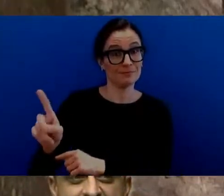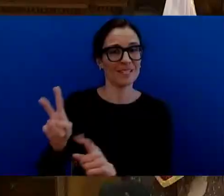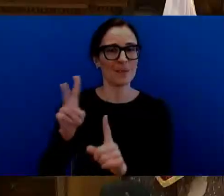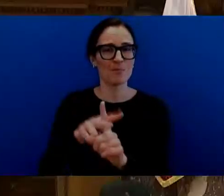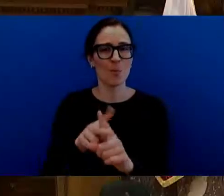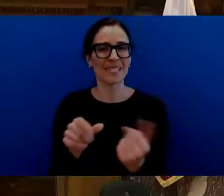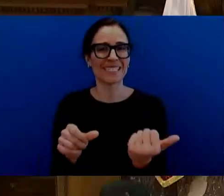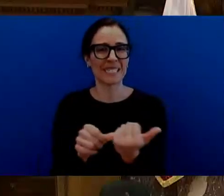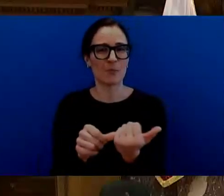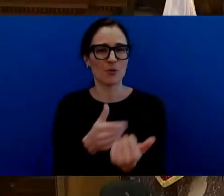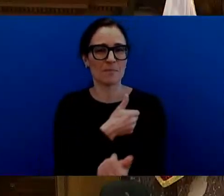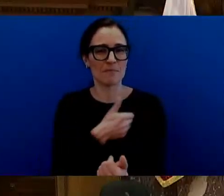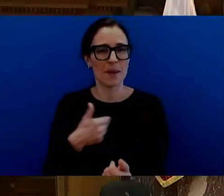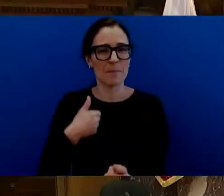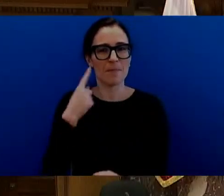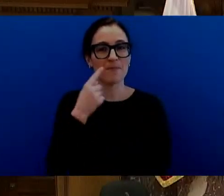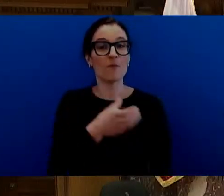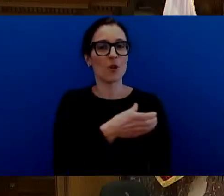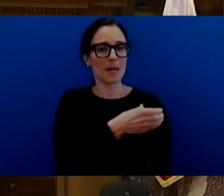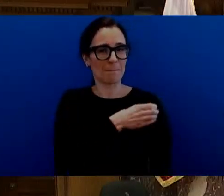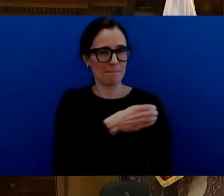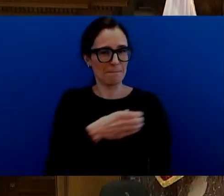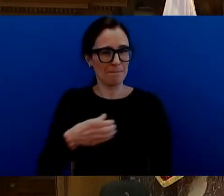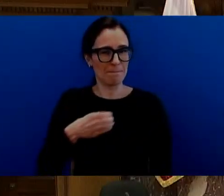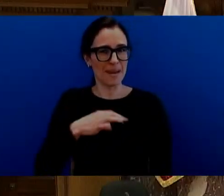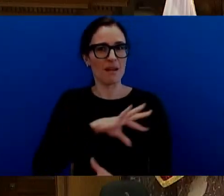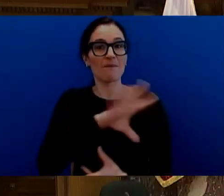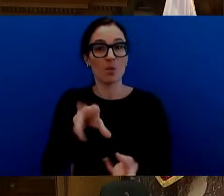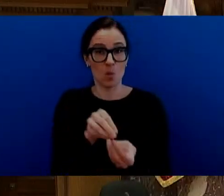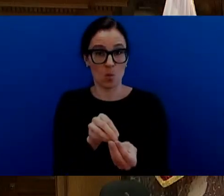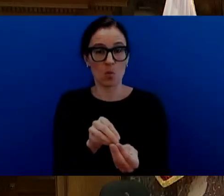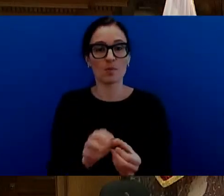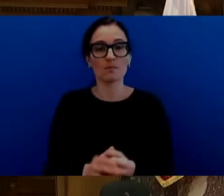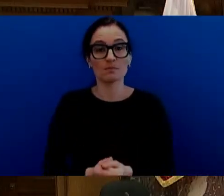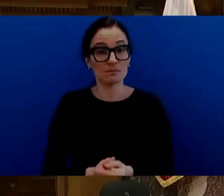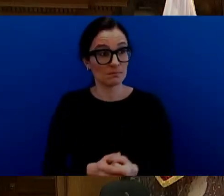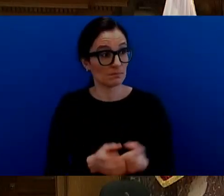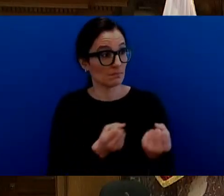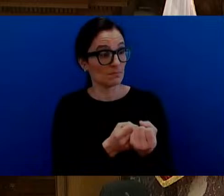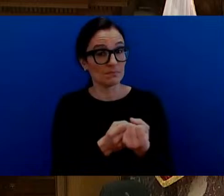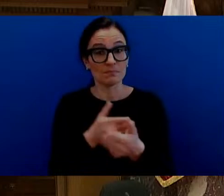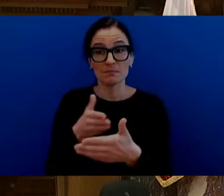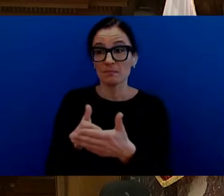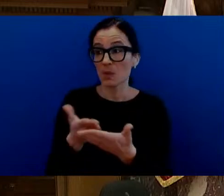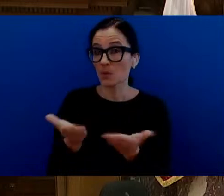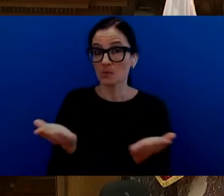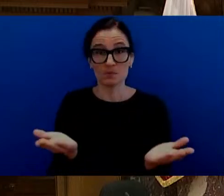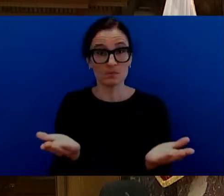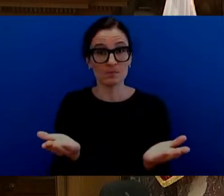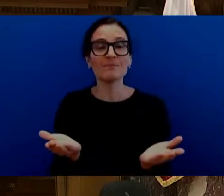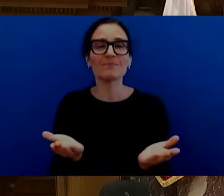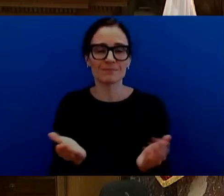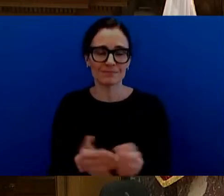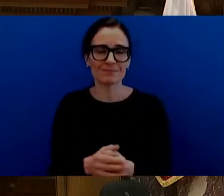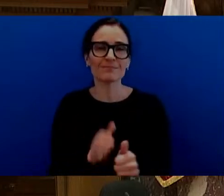heard the question. All those in favor say aye. Aye. Opposed? Motion carried.